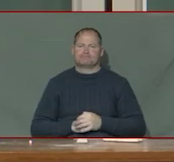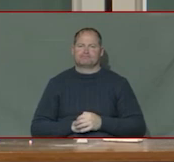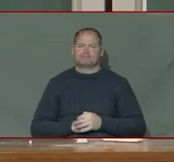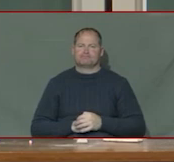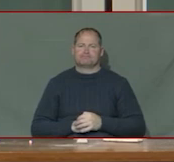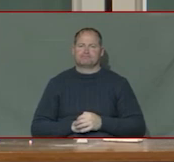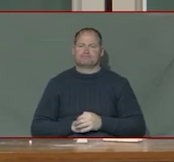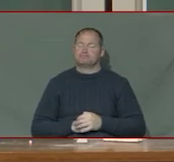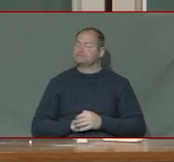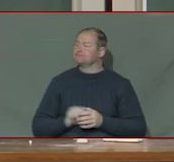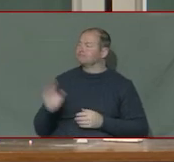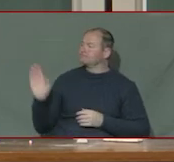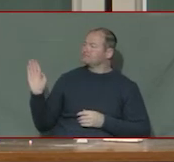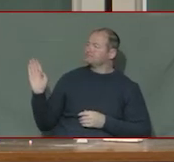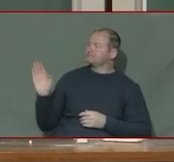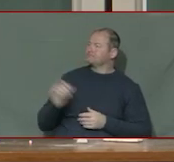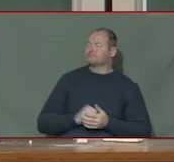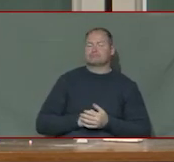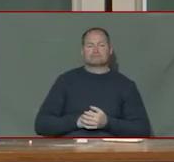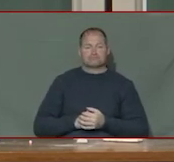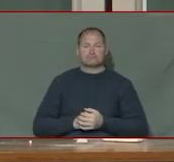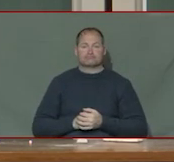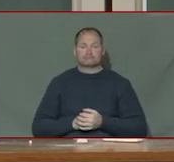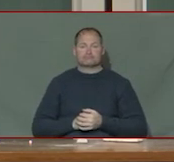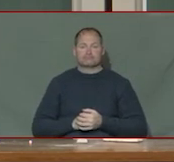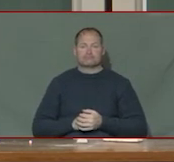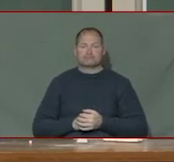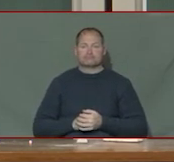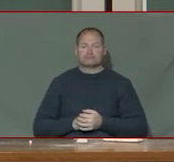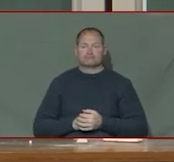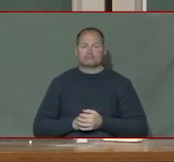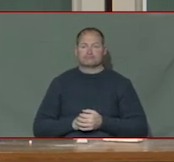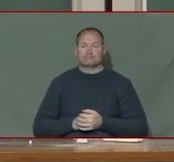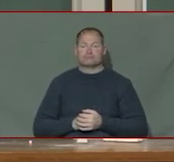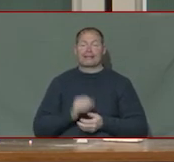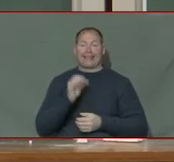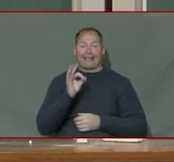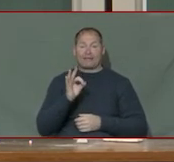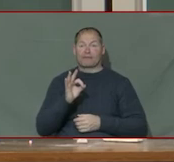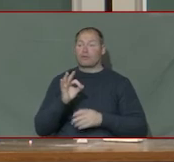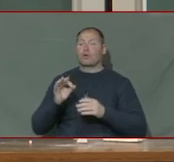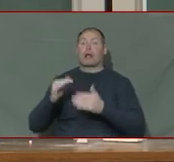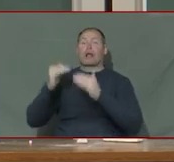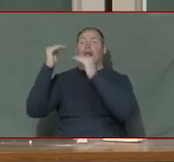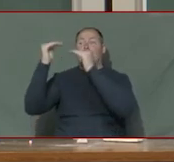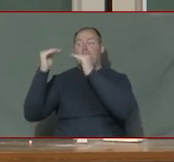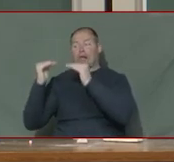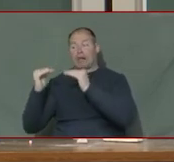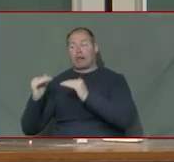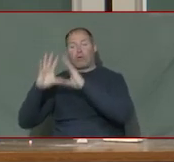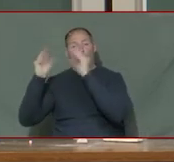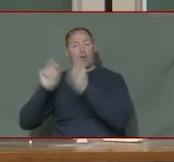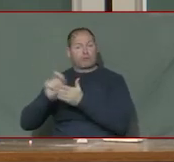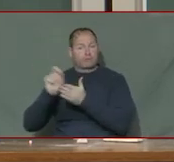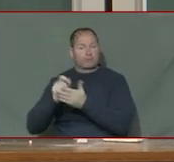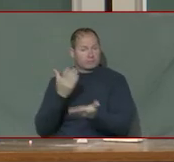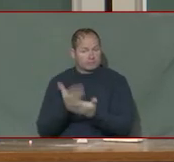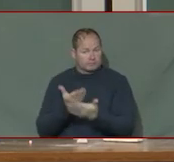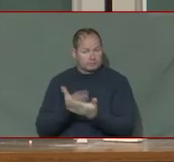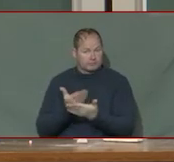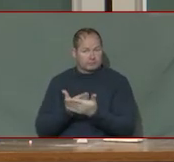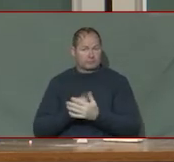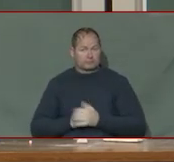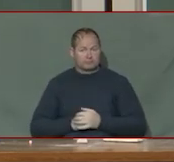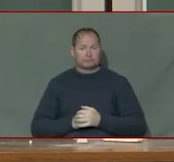x minus x ought to be squared. Agree? If you want me to write every line, people, that's not a problem. We can do